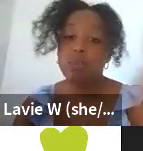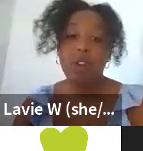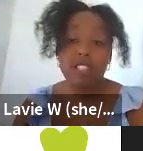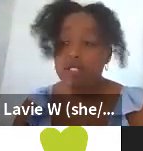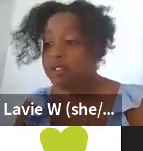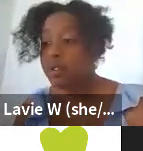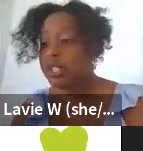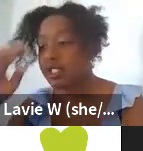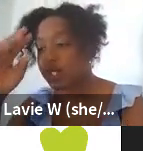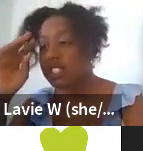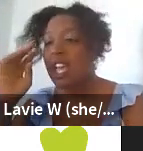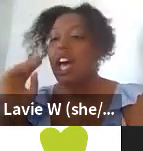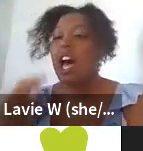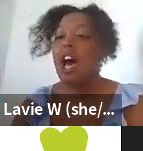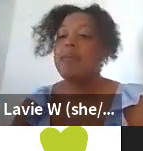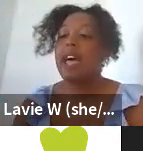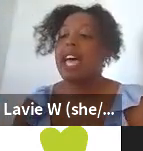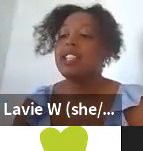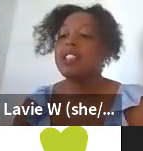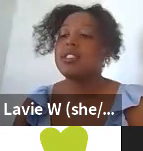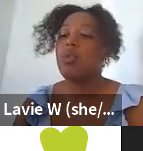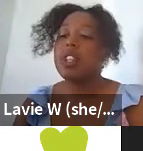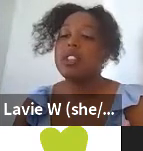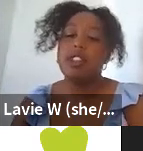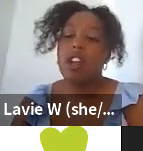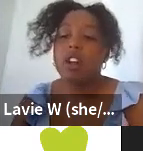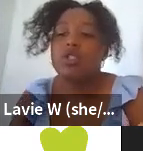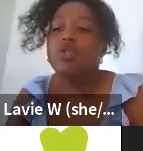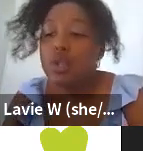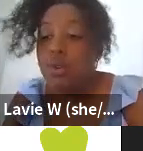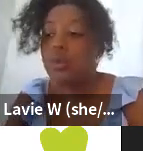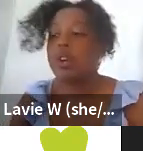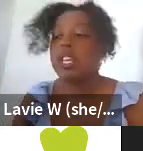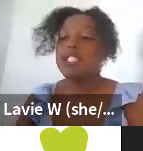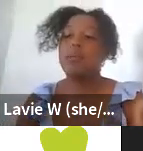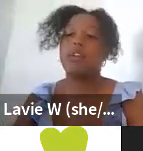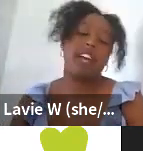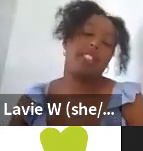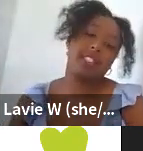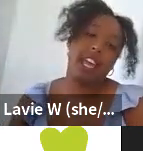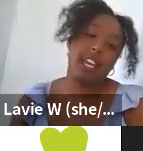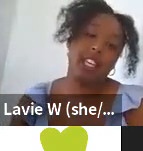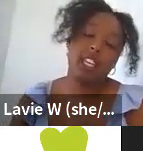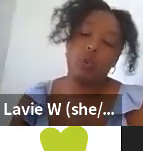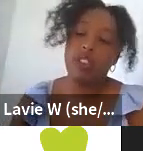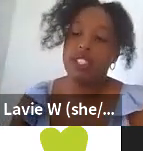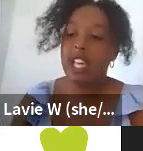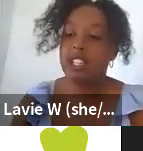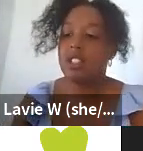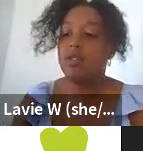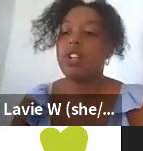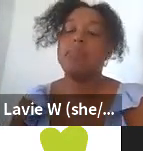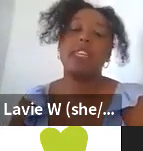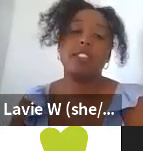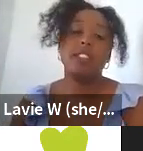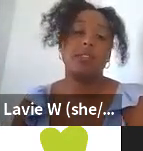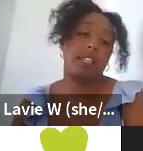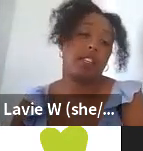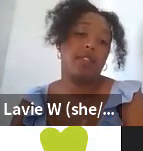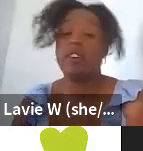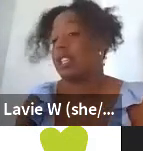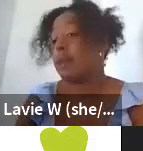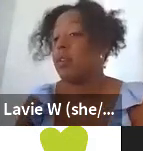and with the rise of influencers. And what the arts do is it provides society with a sense of what it